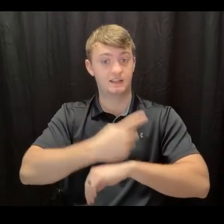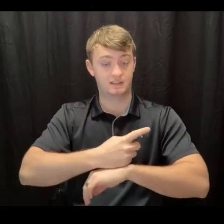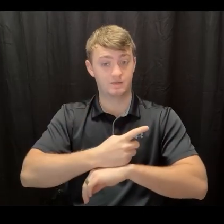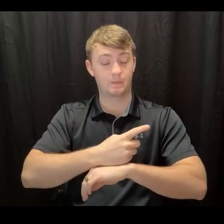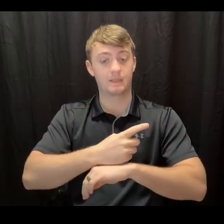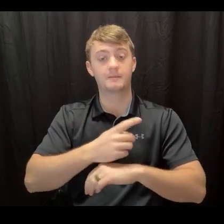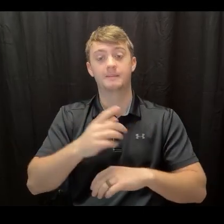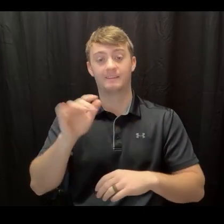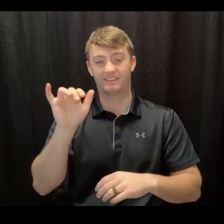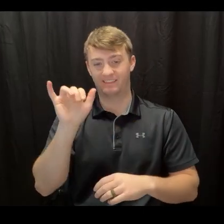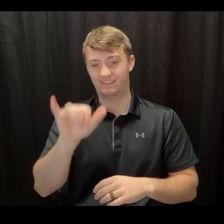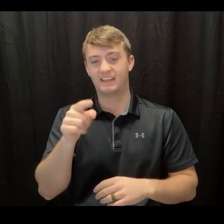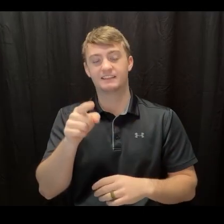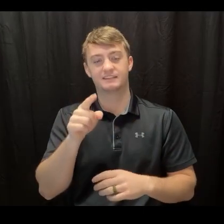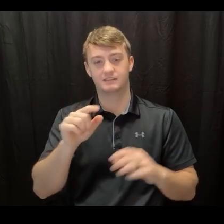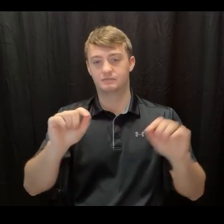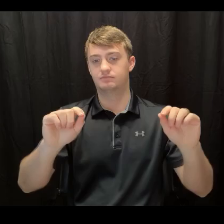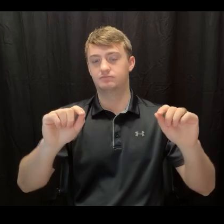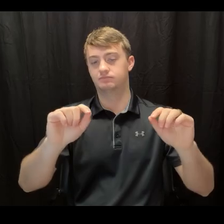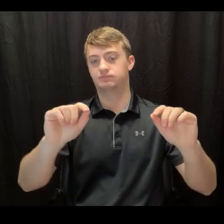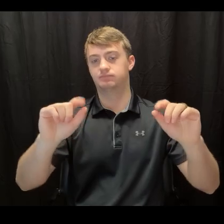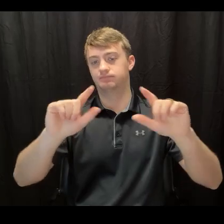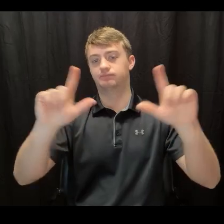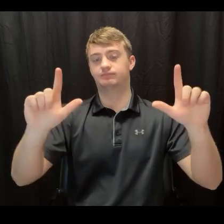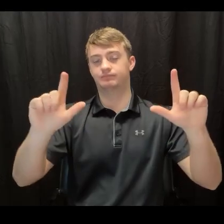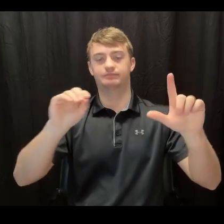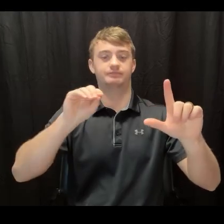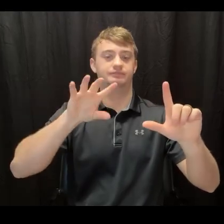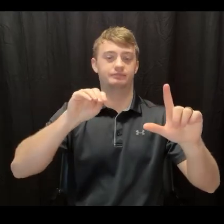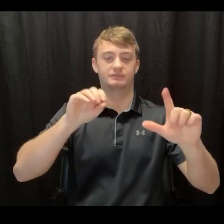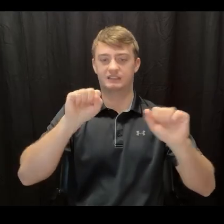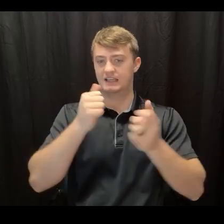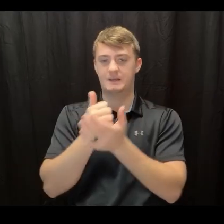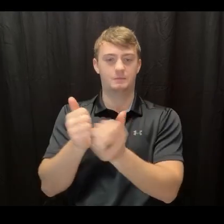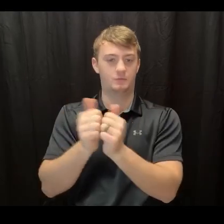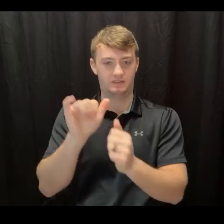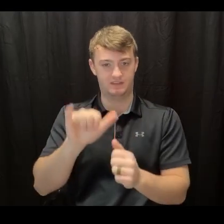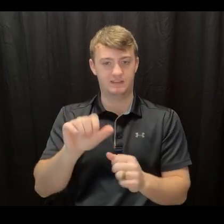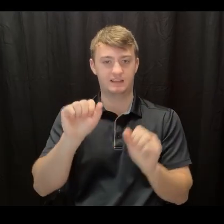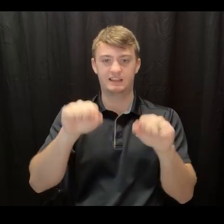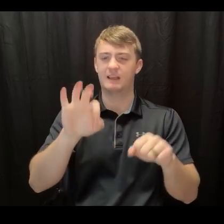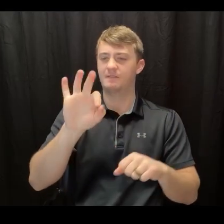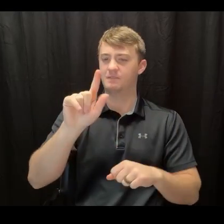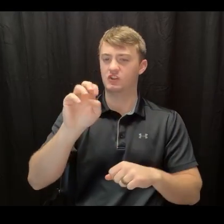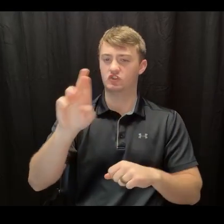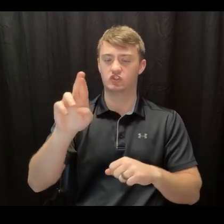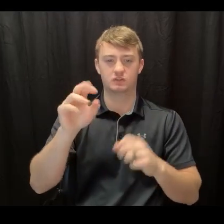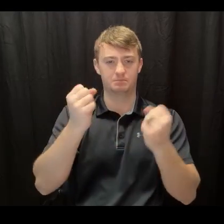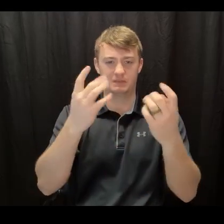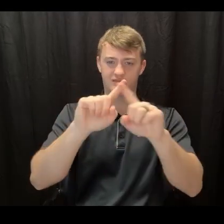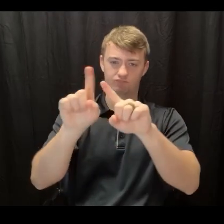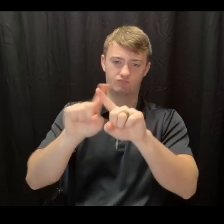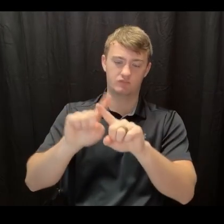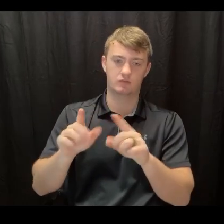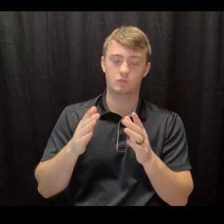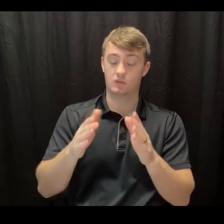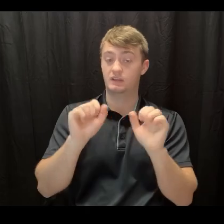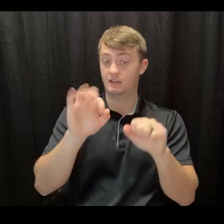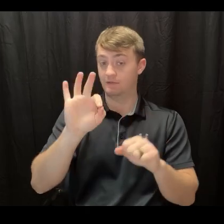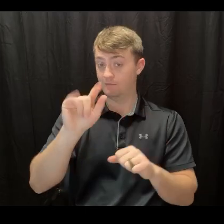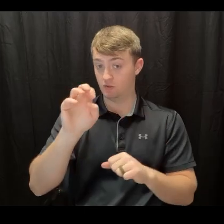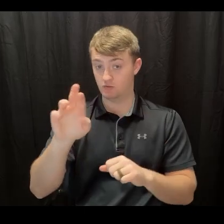days. This is a snapshot that will be able to help you with that. And you can filter many different ways. You can